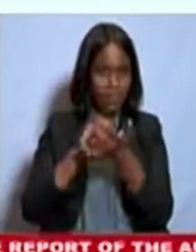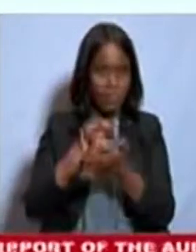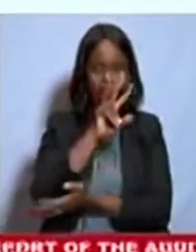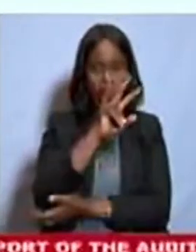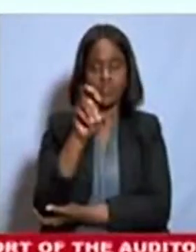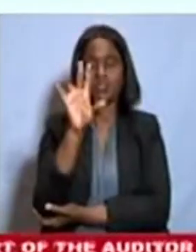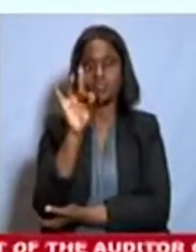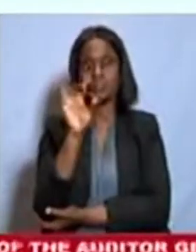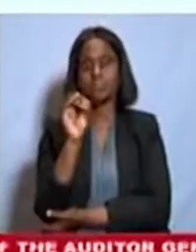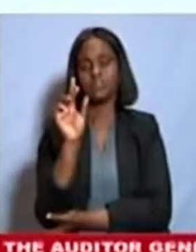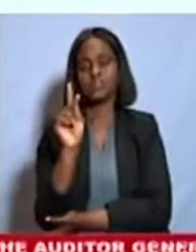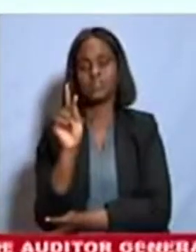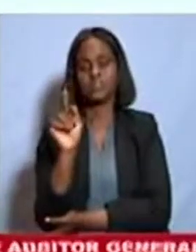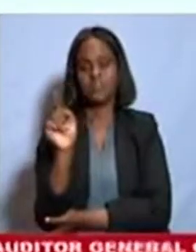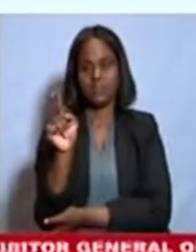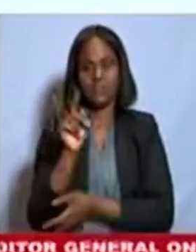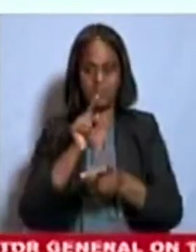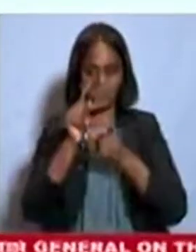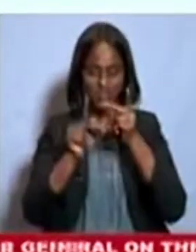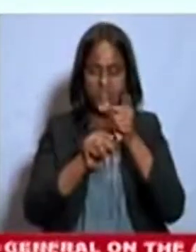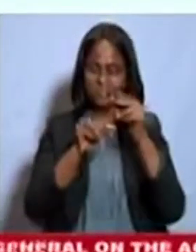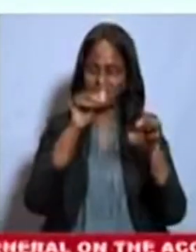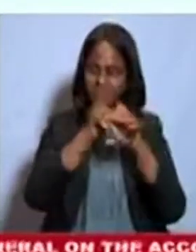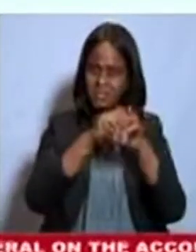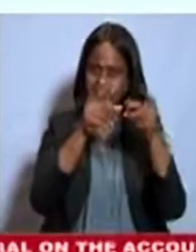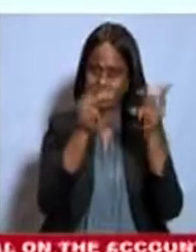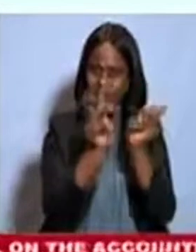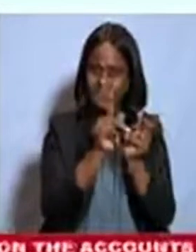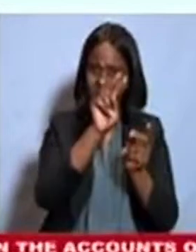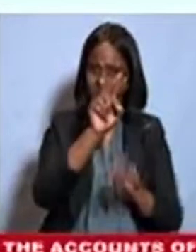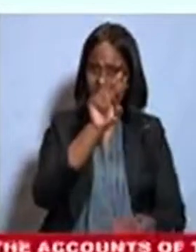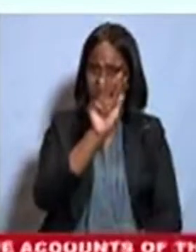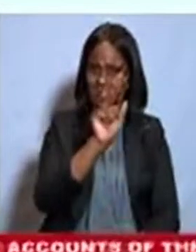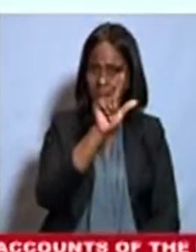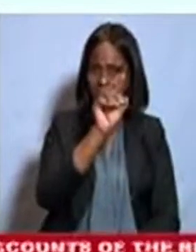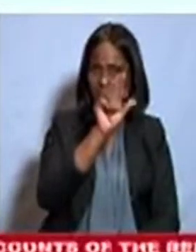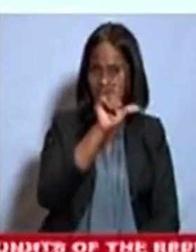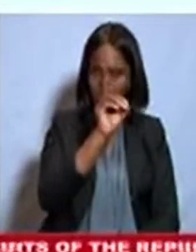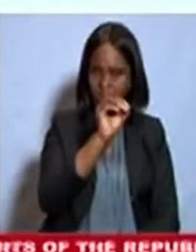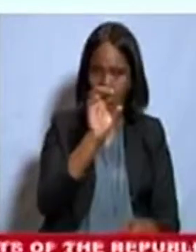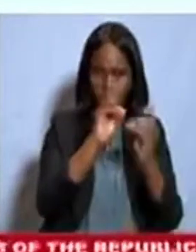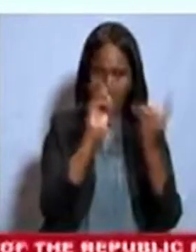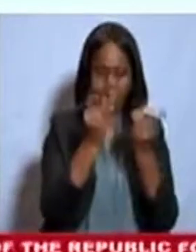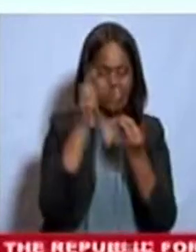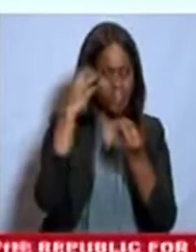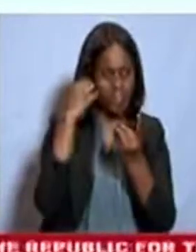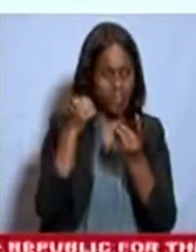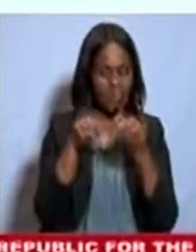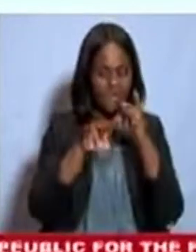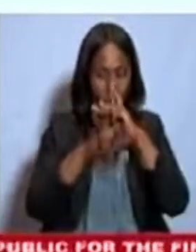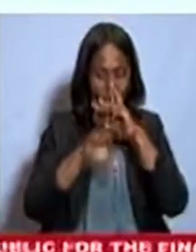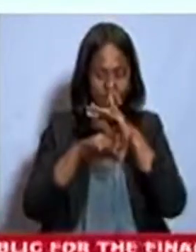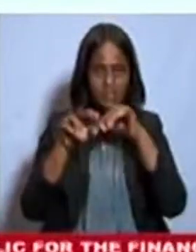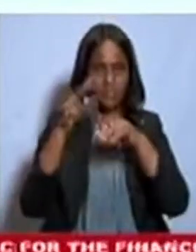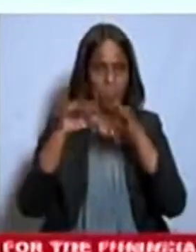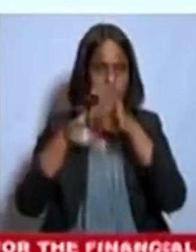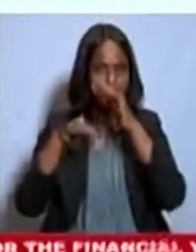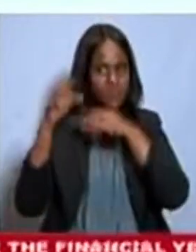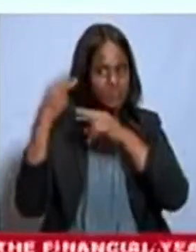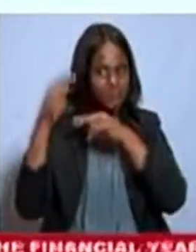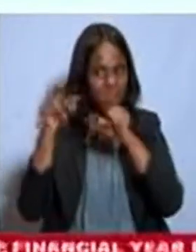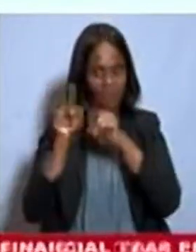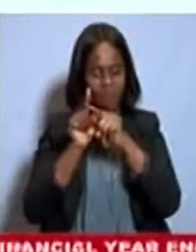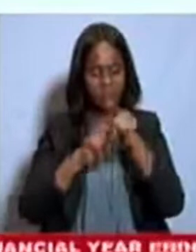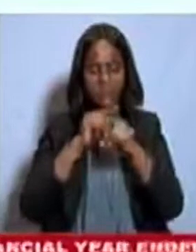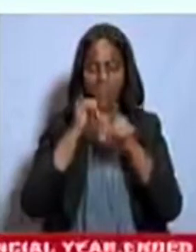22,280 kwacha processed at Nalolo District Social Welfare Office during the period under review were not authorized by